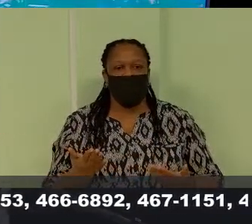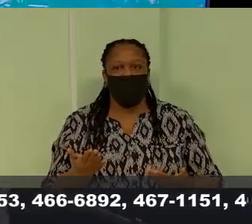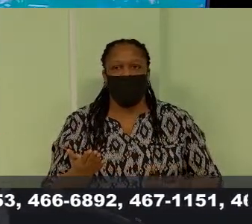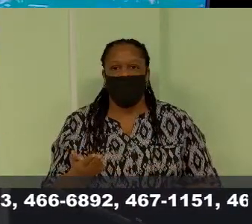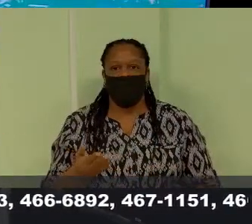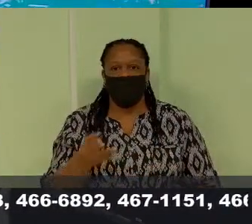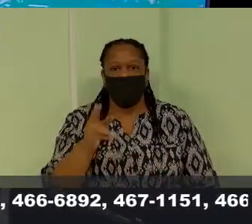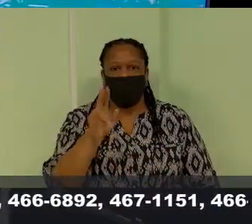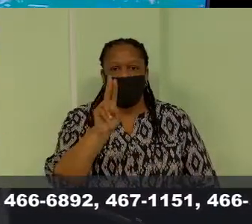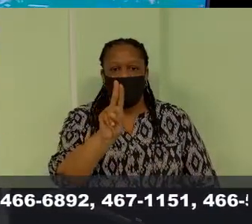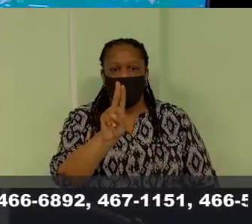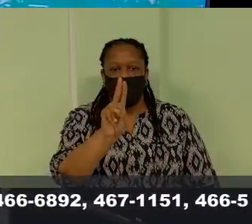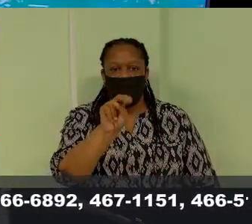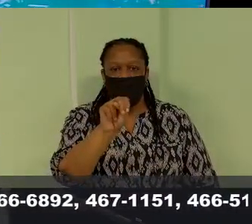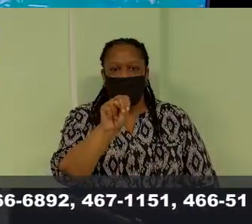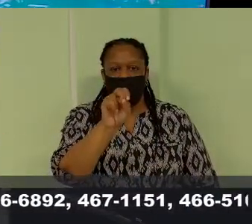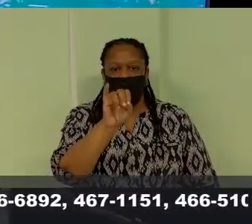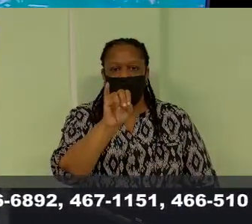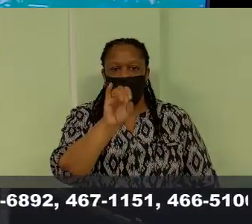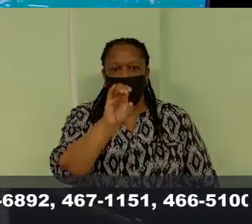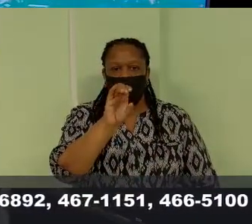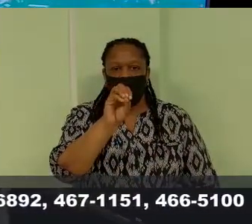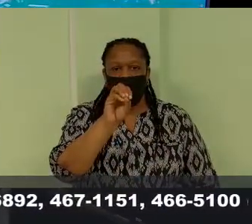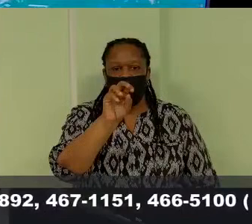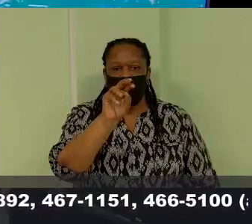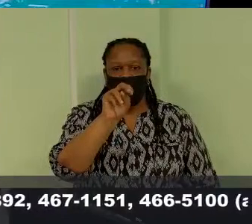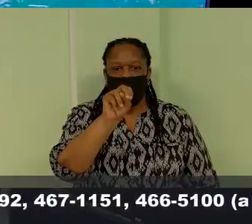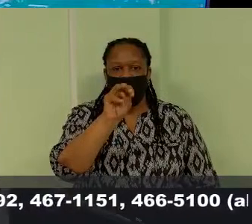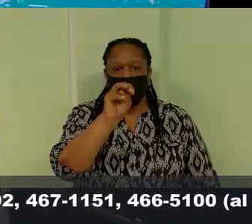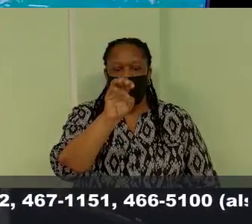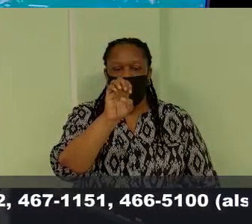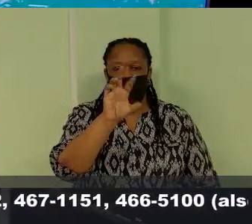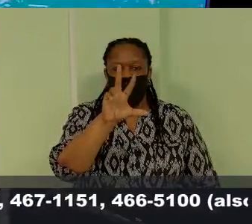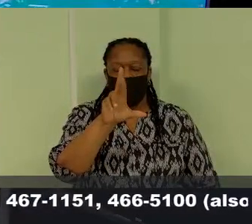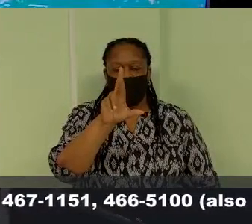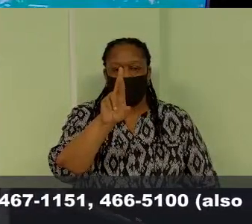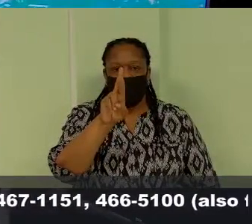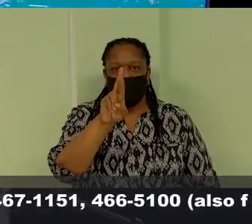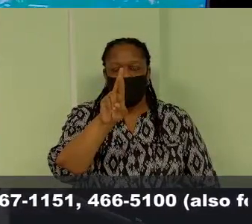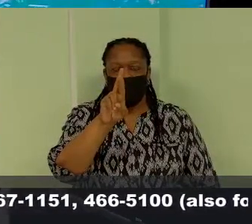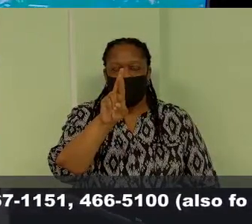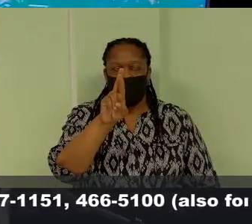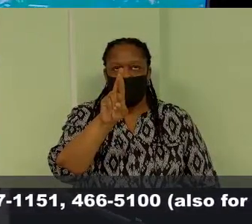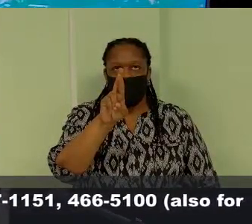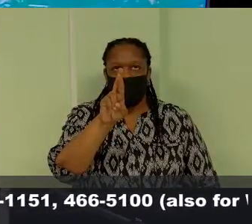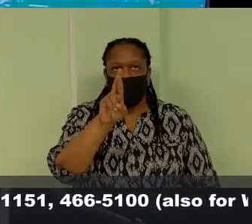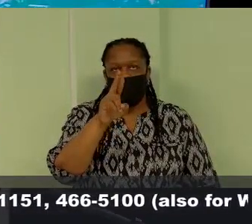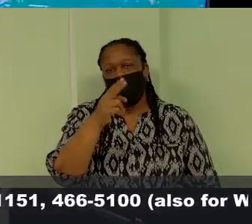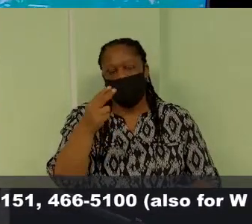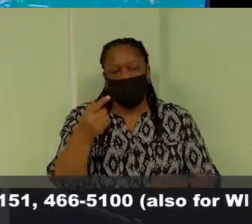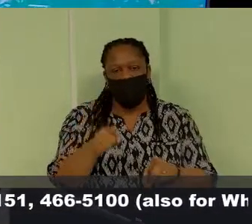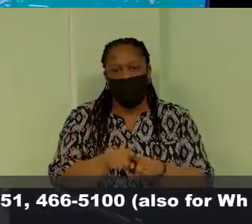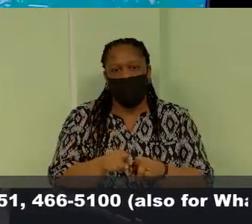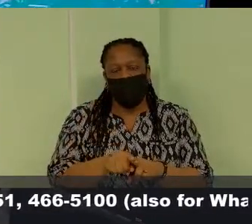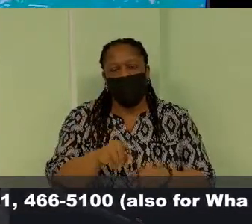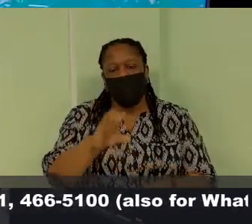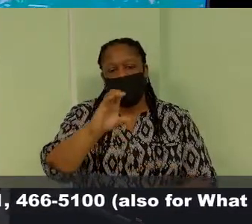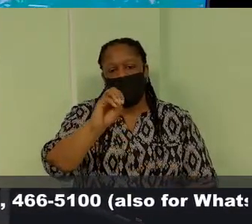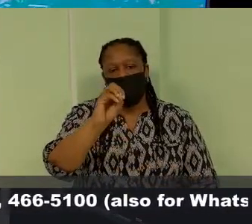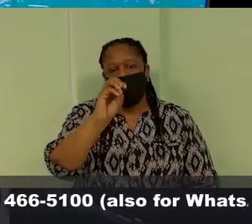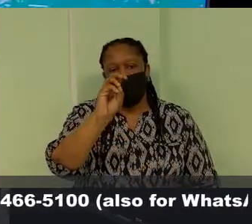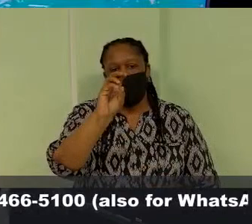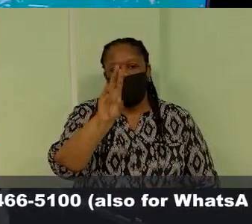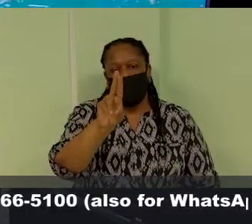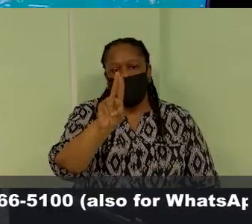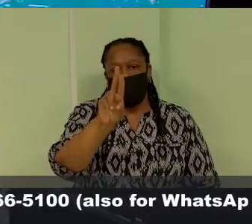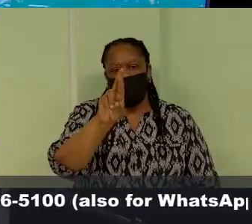Unicoma Courts, members from the Unicoma Courts, to make a presentation